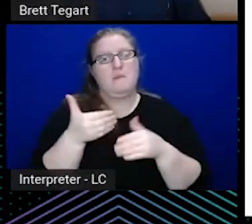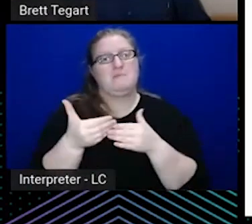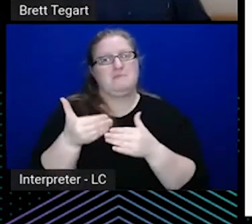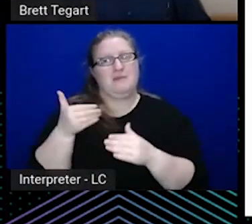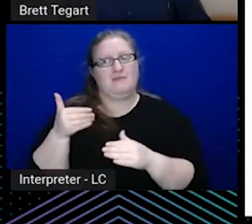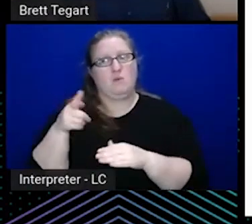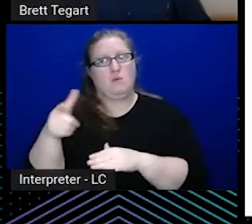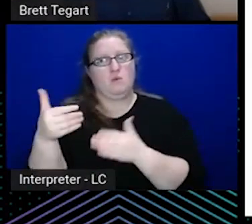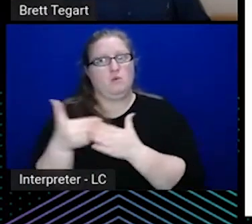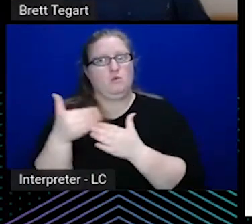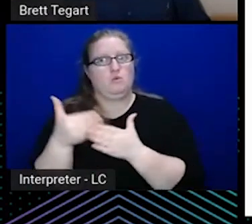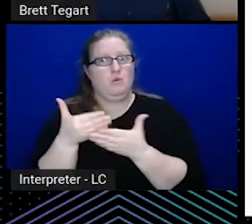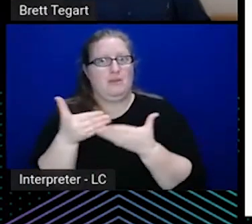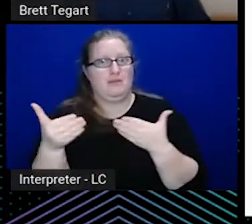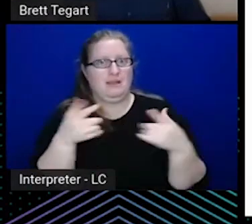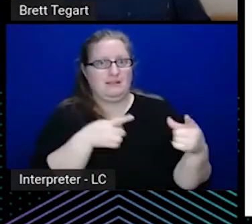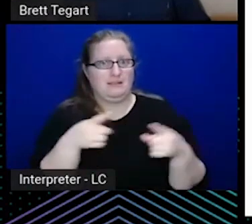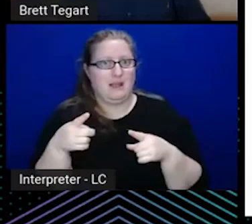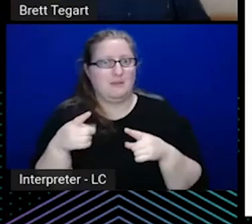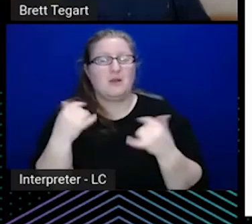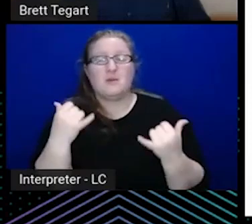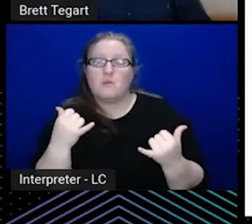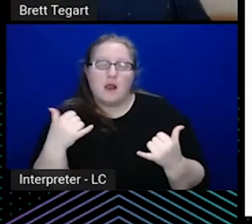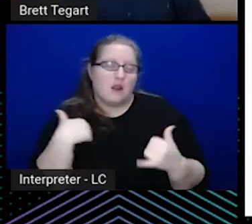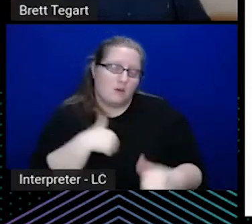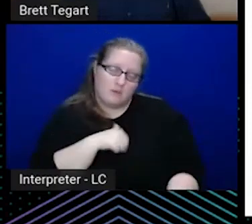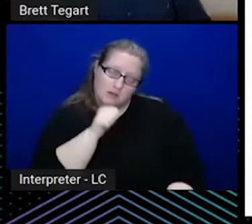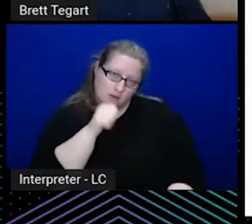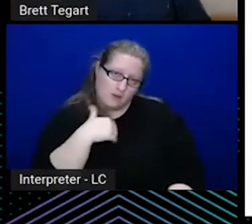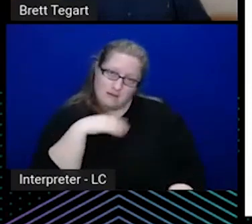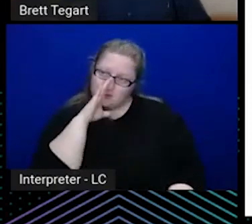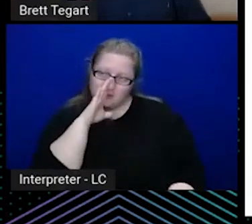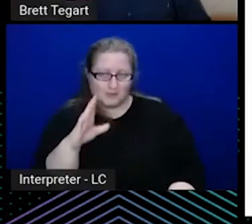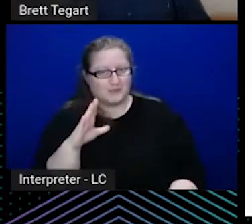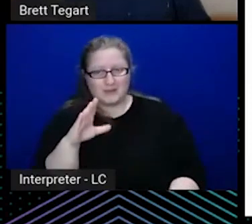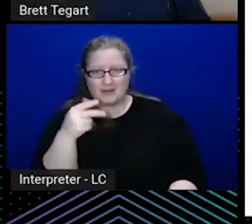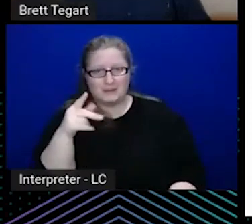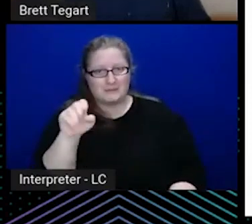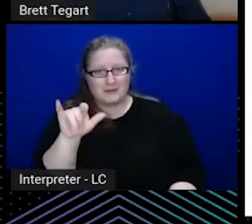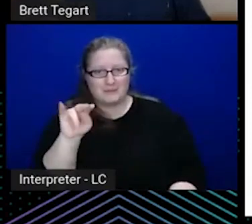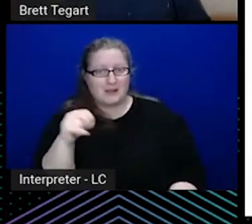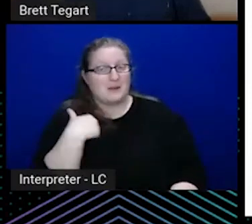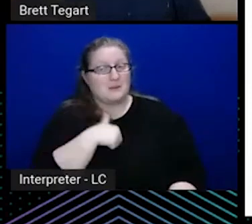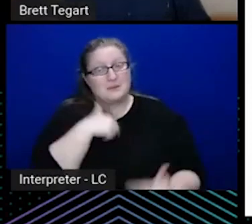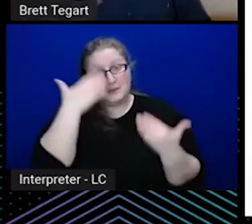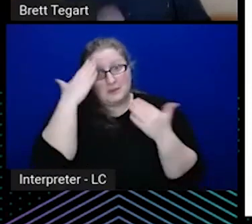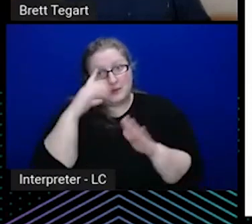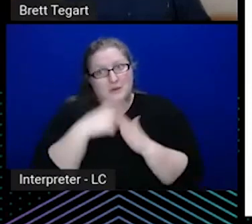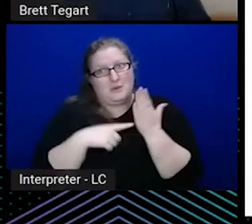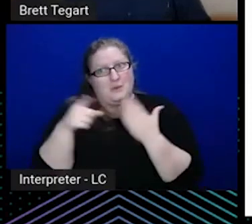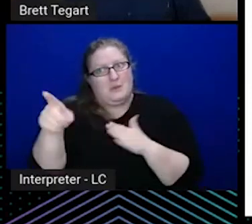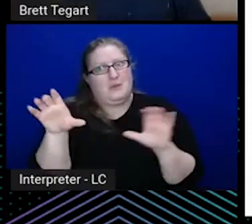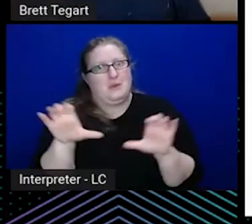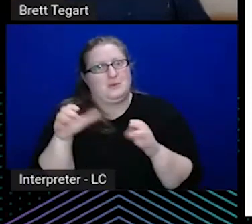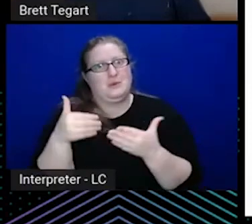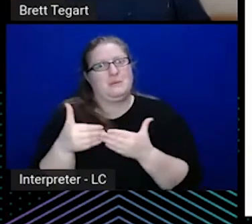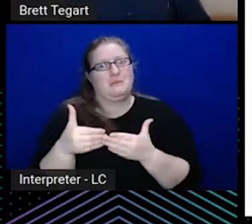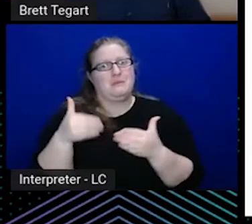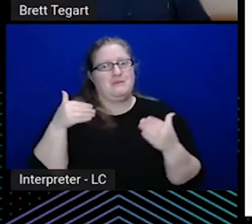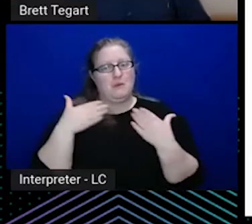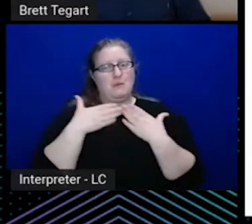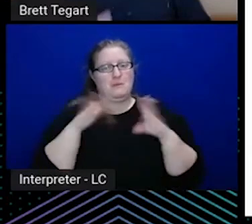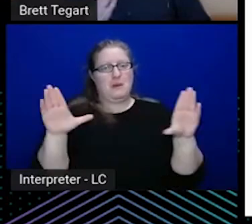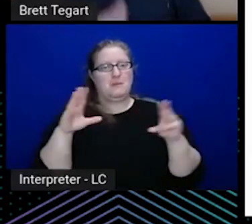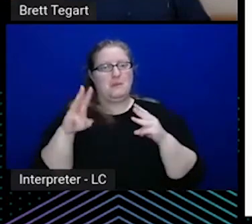And unfortunately, we don't have a direct pipeline into Amazon's development rooms. We don't know what they're doing before the public world